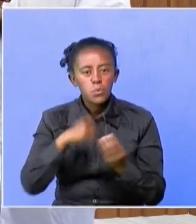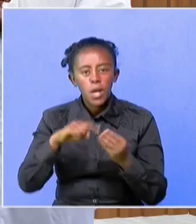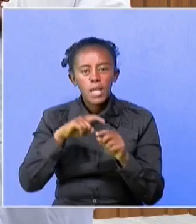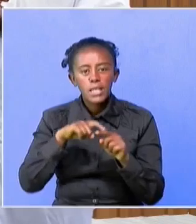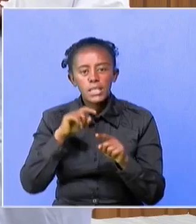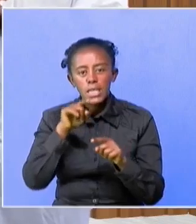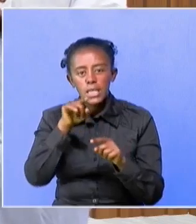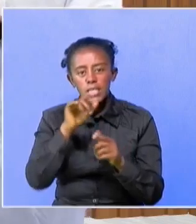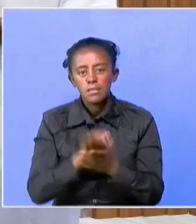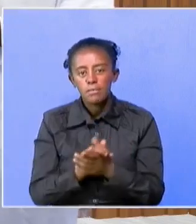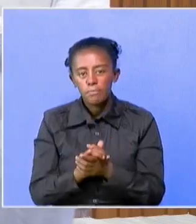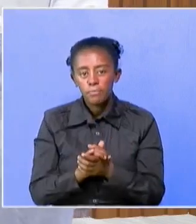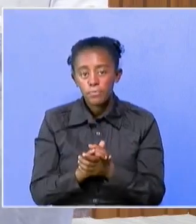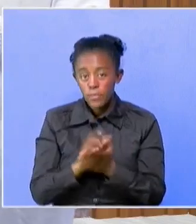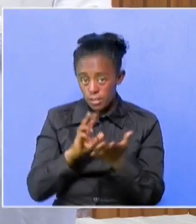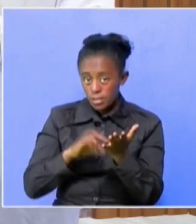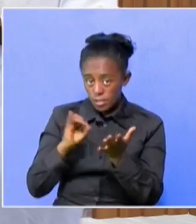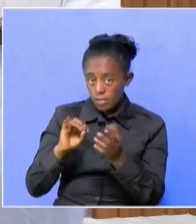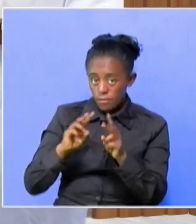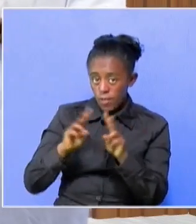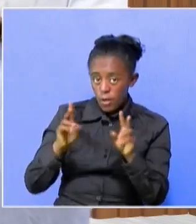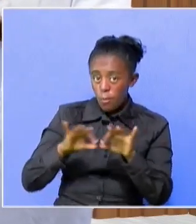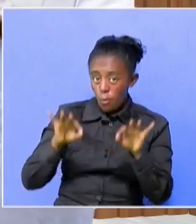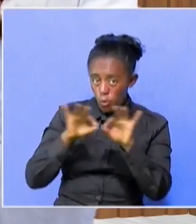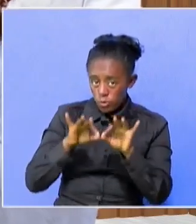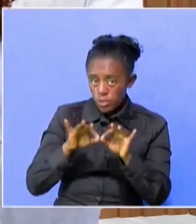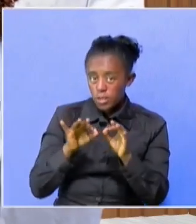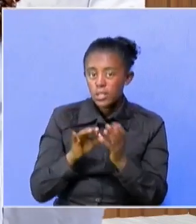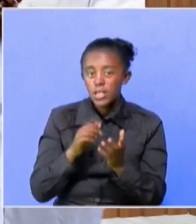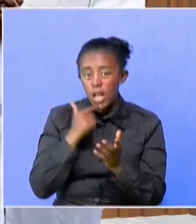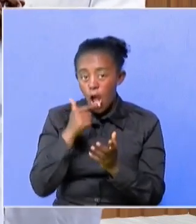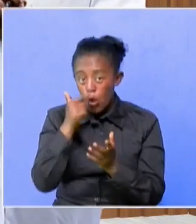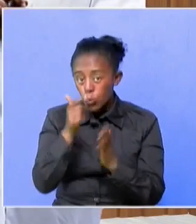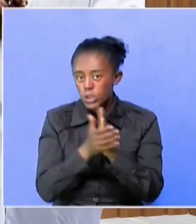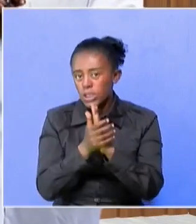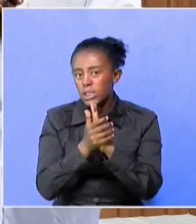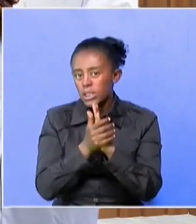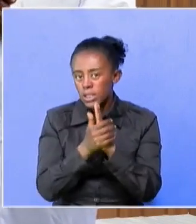this? Reading is a very important language skill.